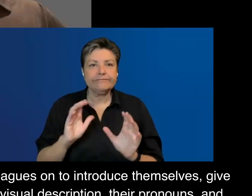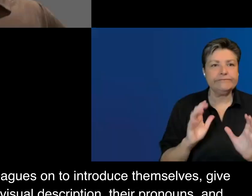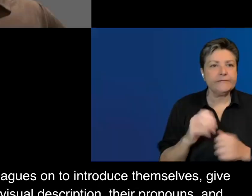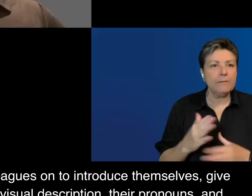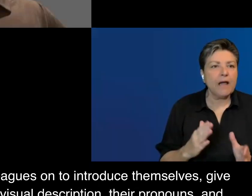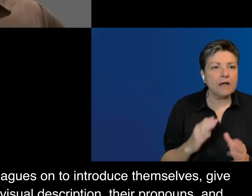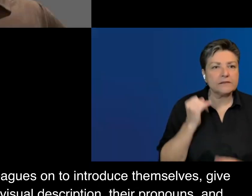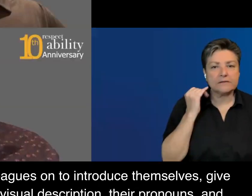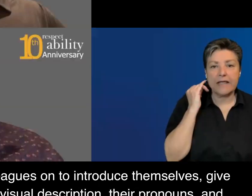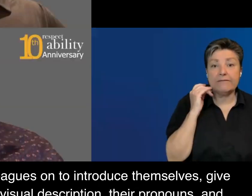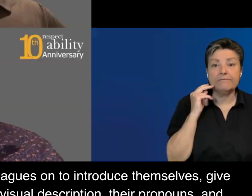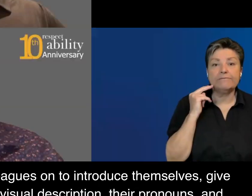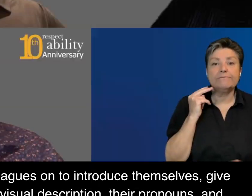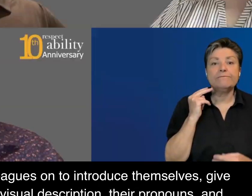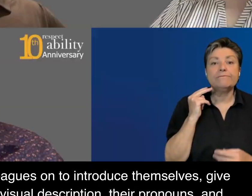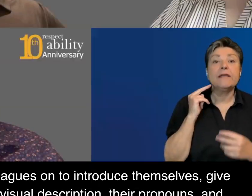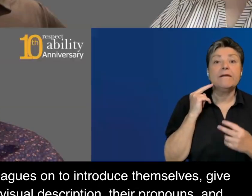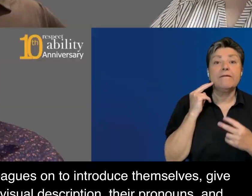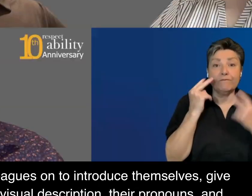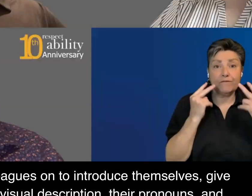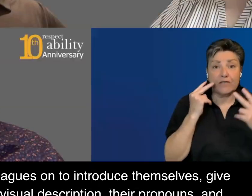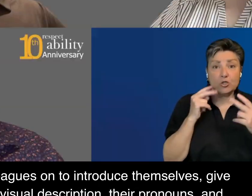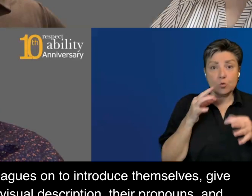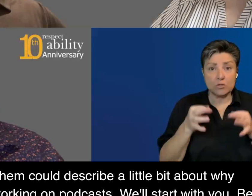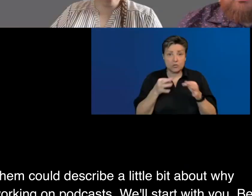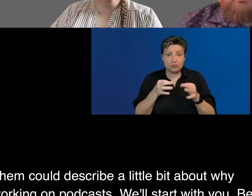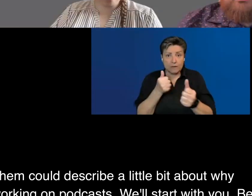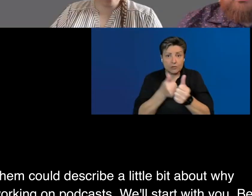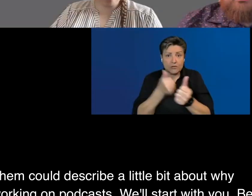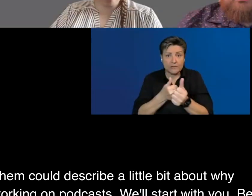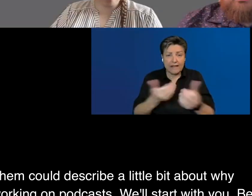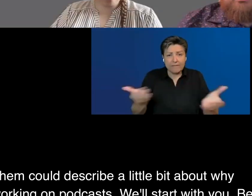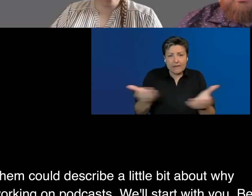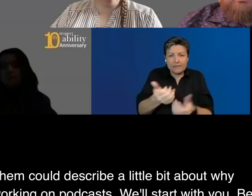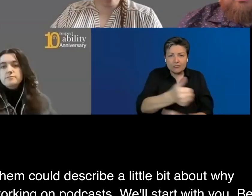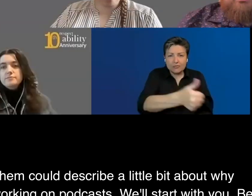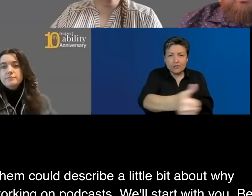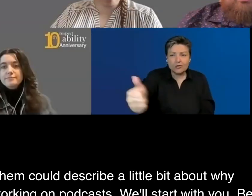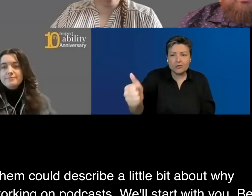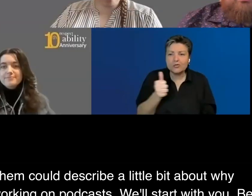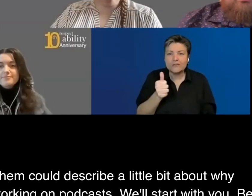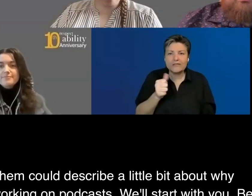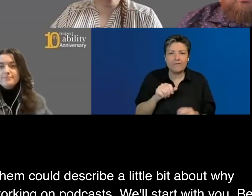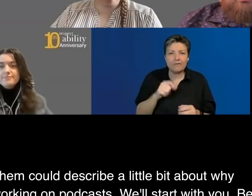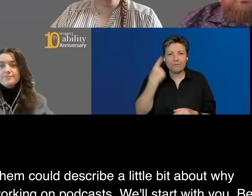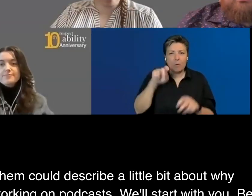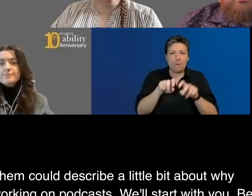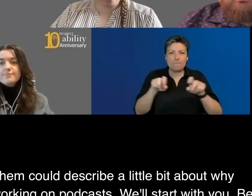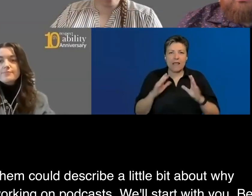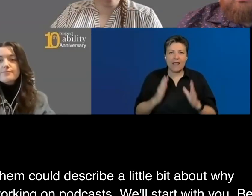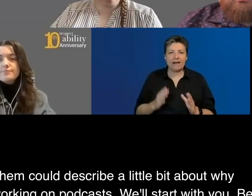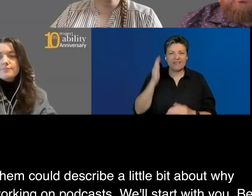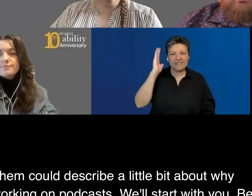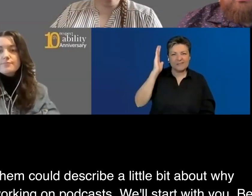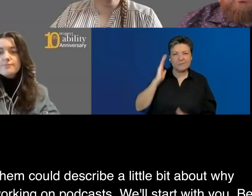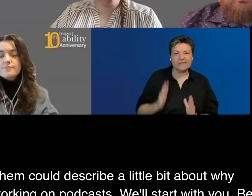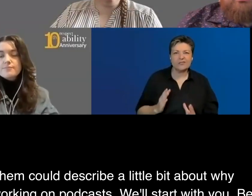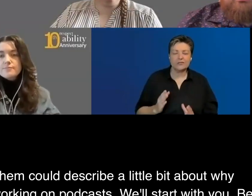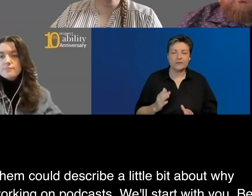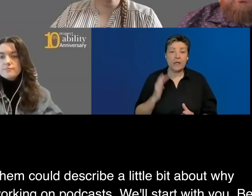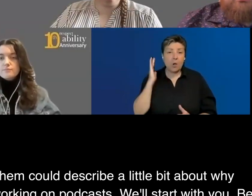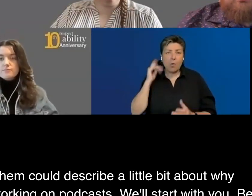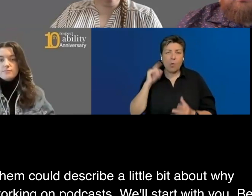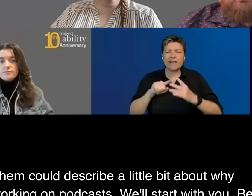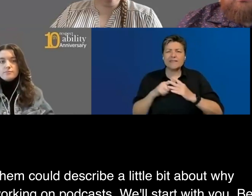brief visual description of their pronouns, and each of them could describe a little bit about why they started working